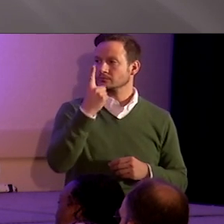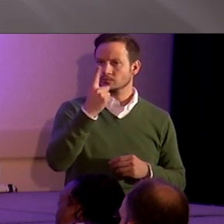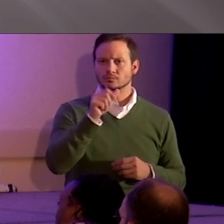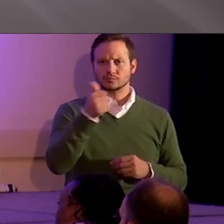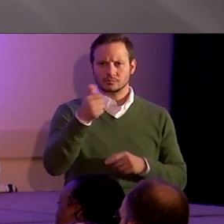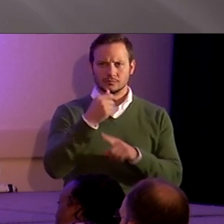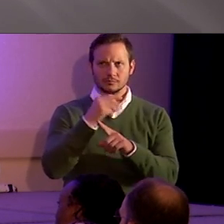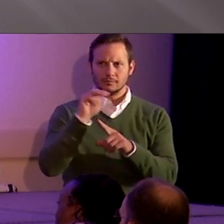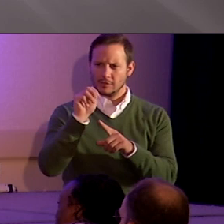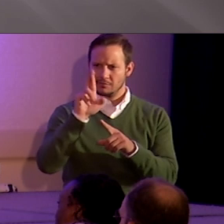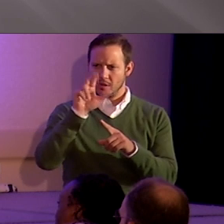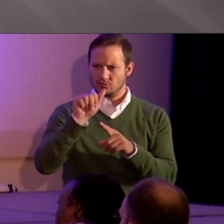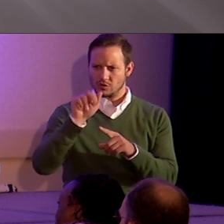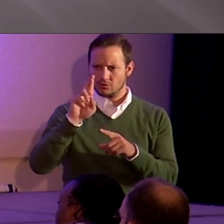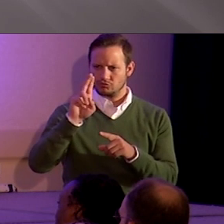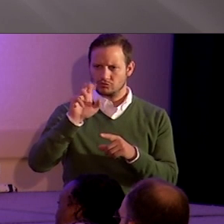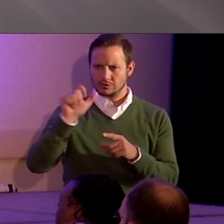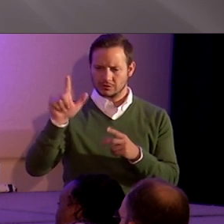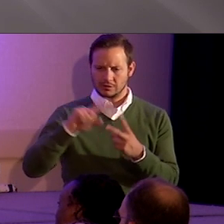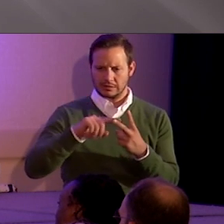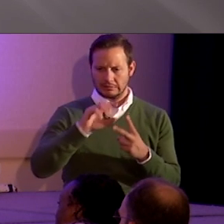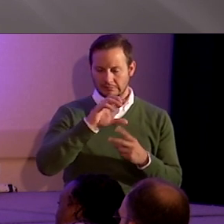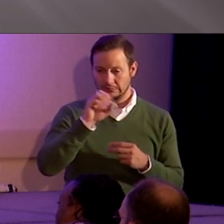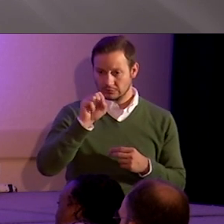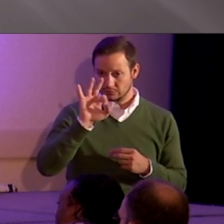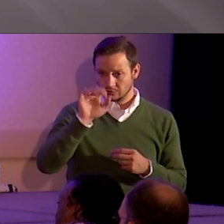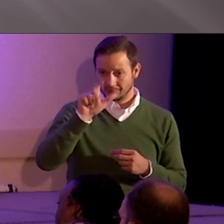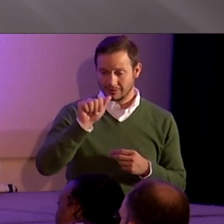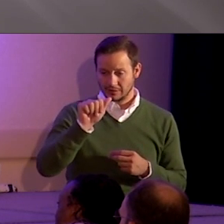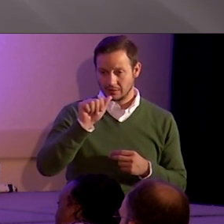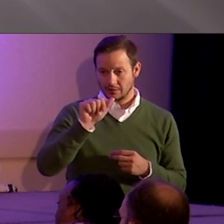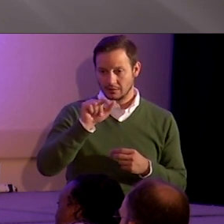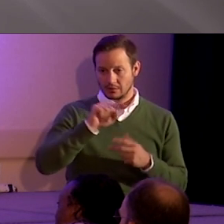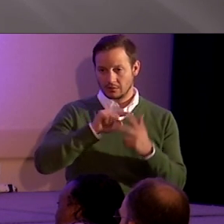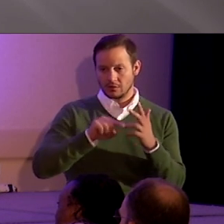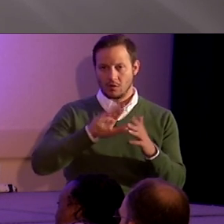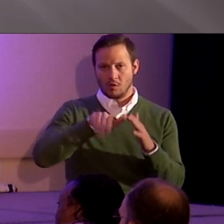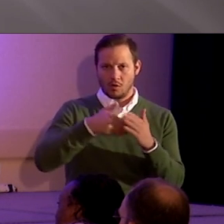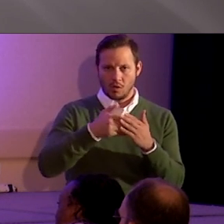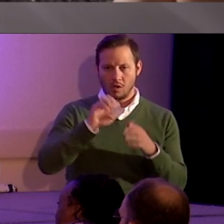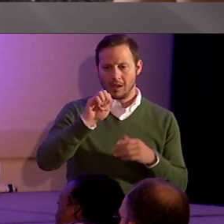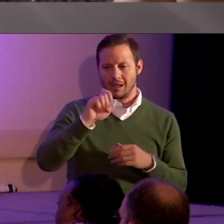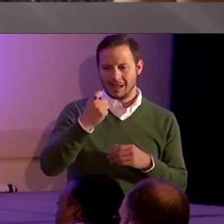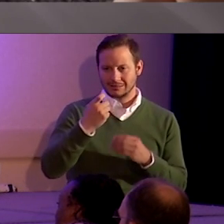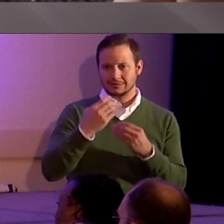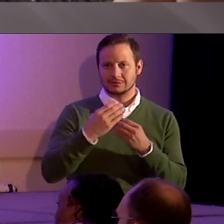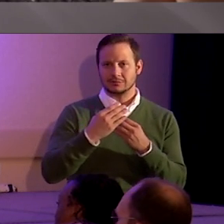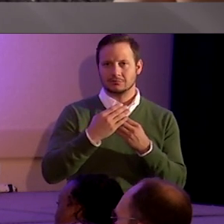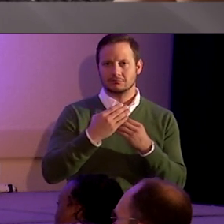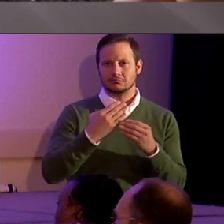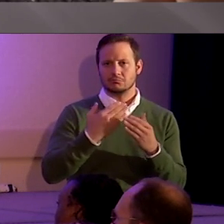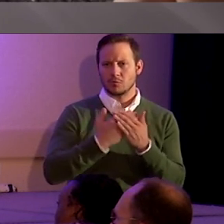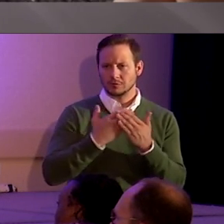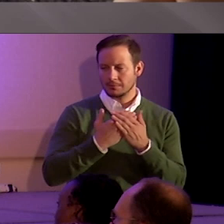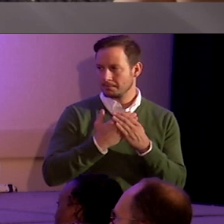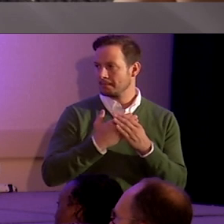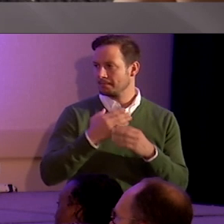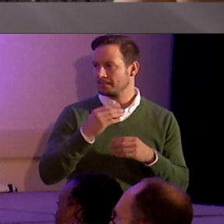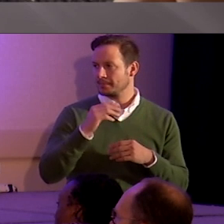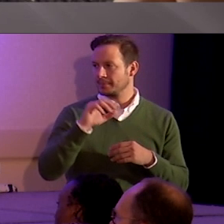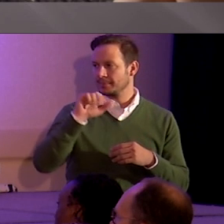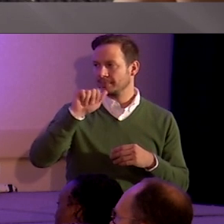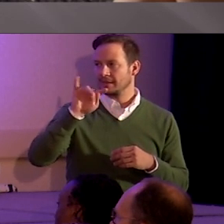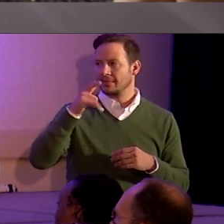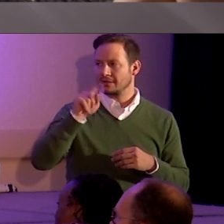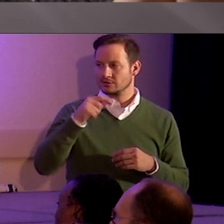still, as well as Safia Lebdi and Solmaz Vakifur, all ex-Muslim atheists. We carried flags of